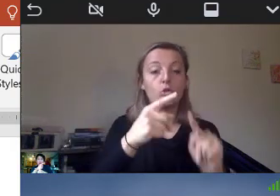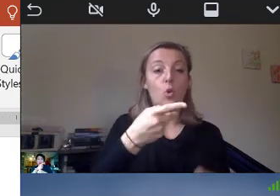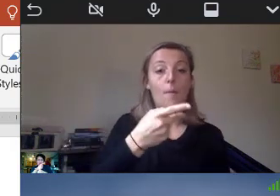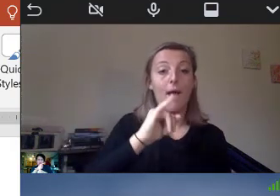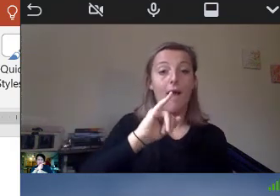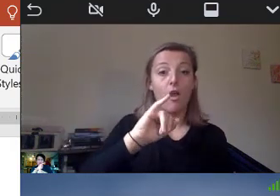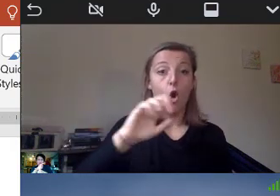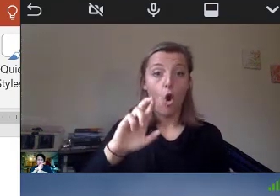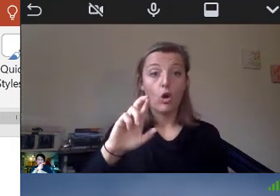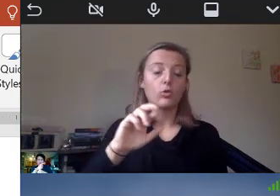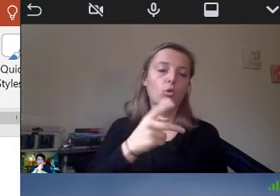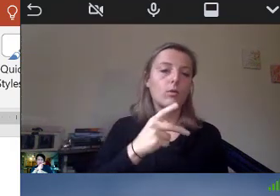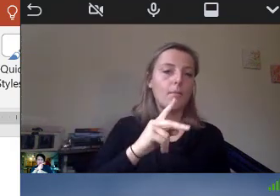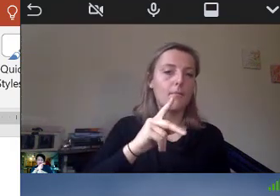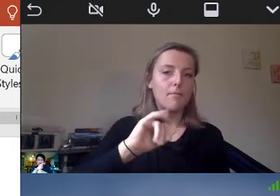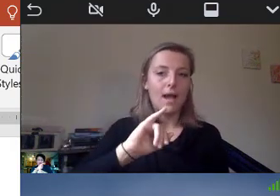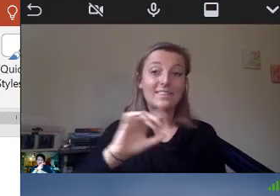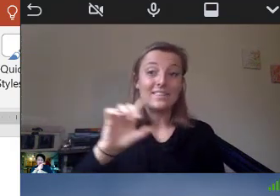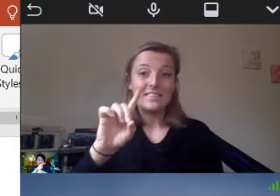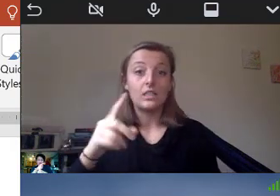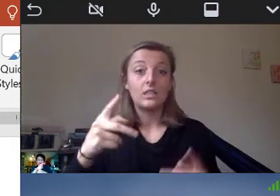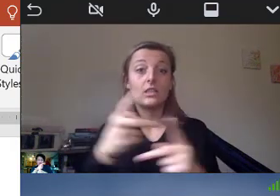noodle.